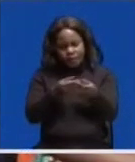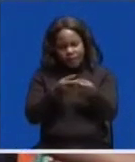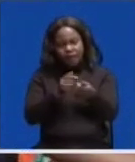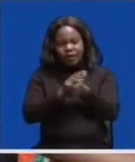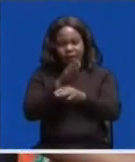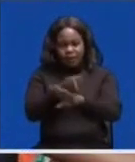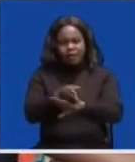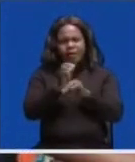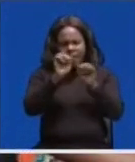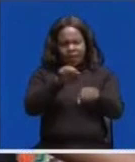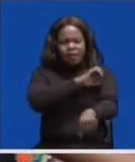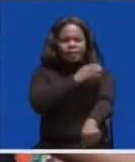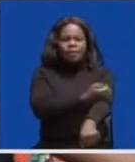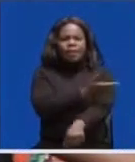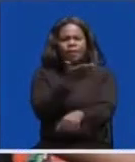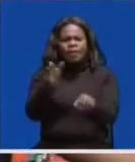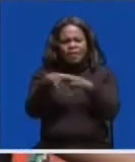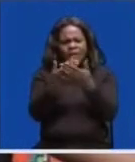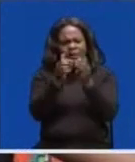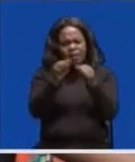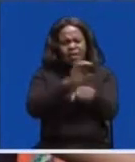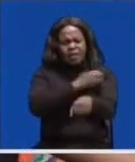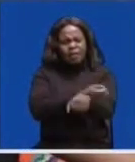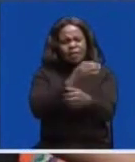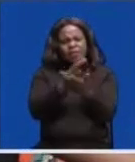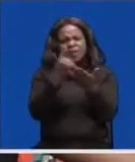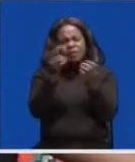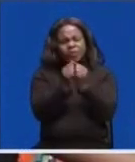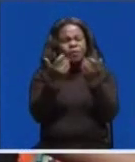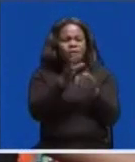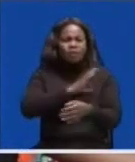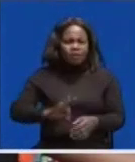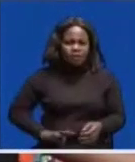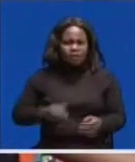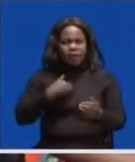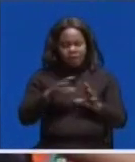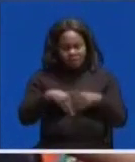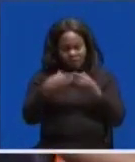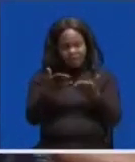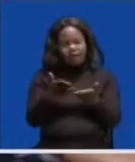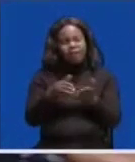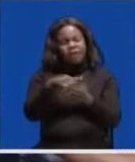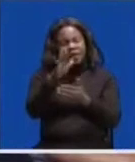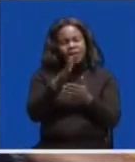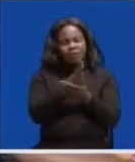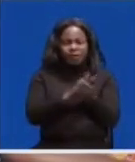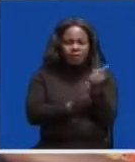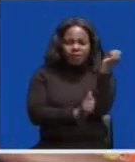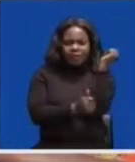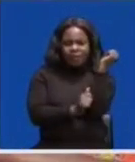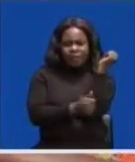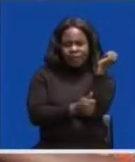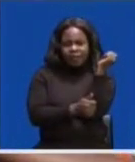that's when we can empower them. How do you empower somebody without food on their stomach? So we've given out some relief maize, some